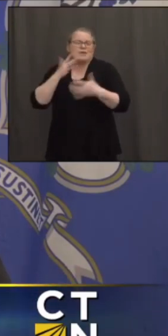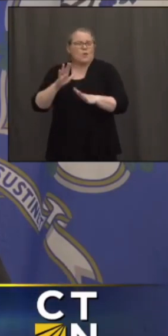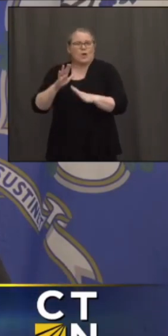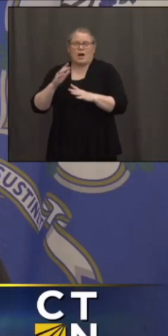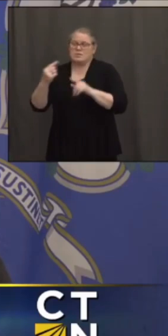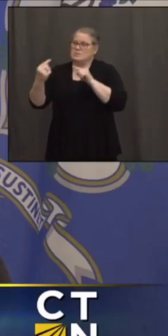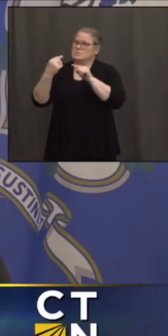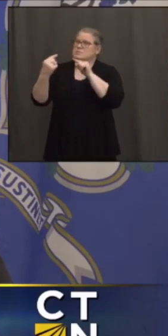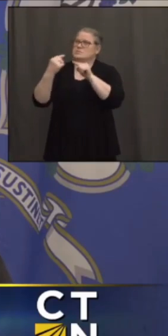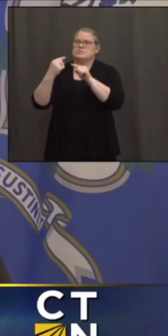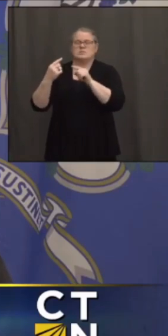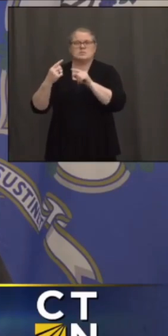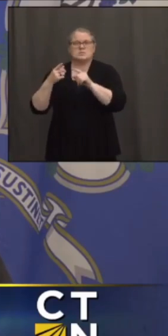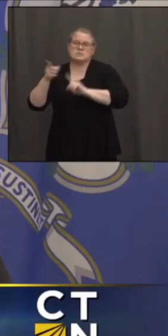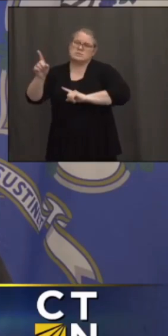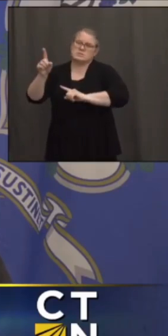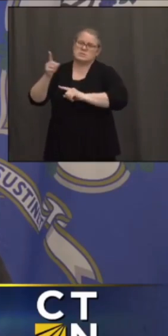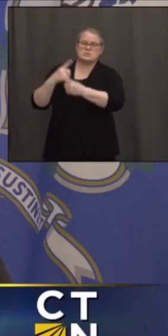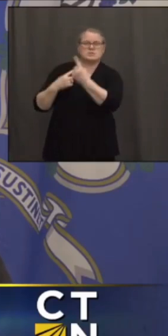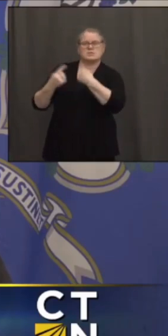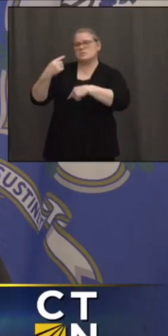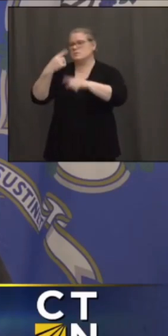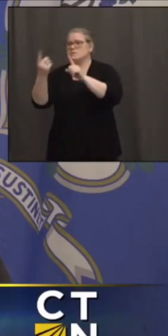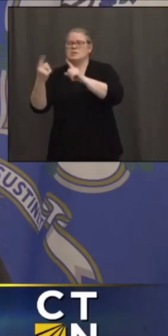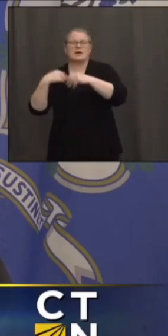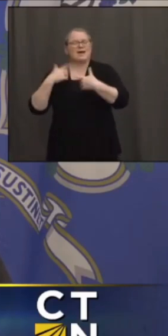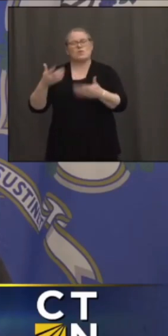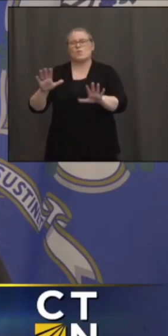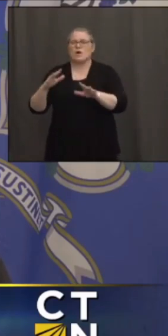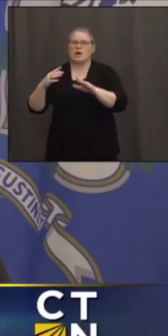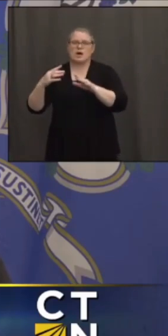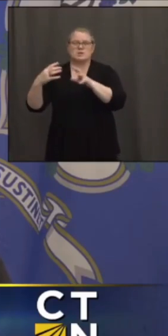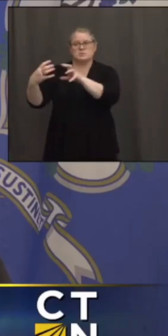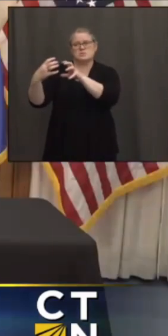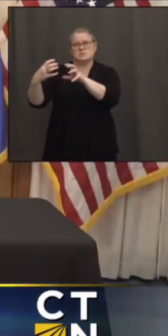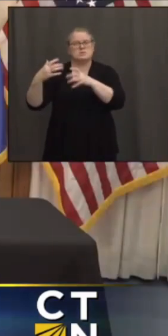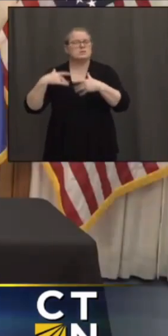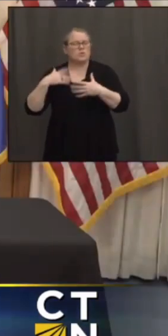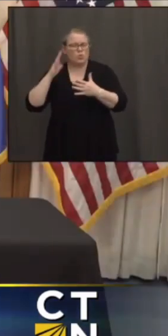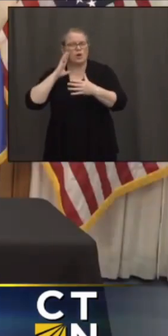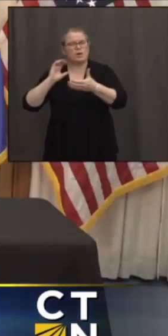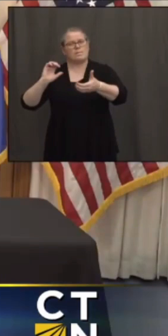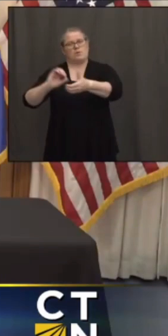forth. We're going to be good partners going forward.